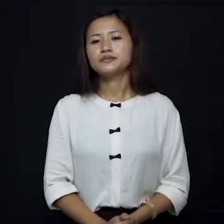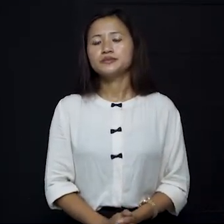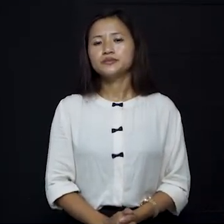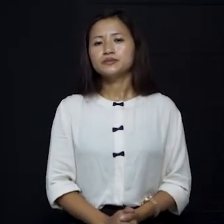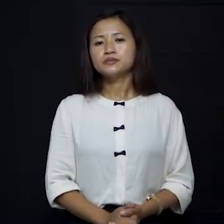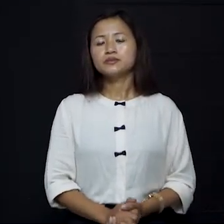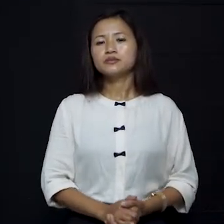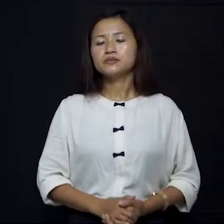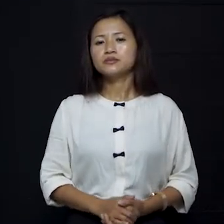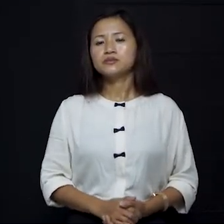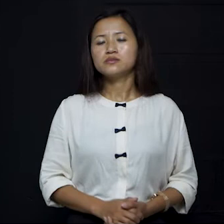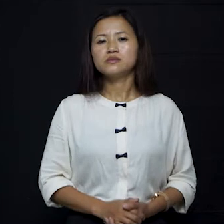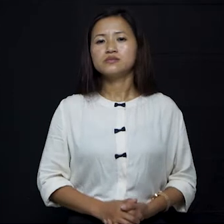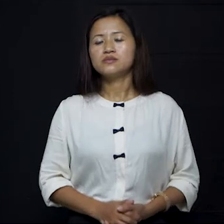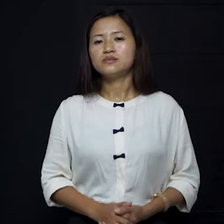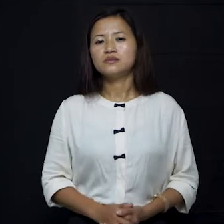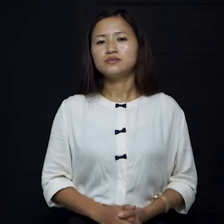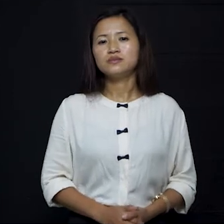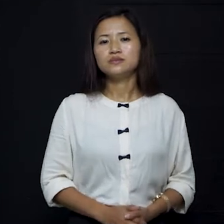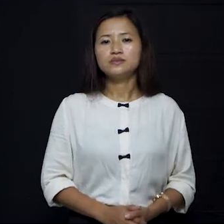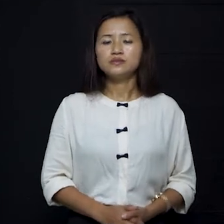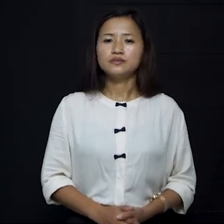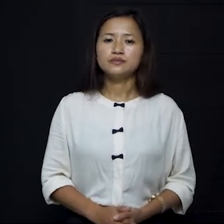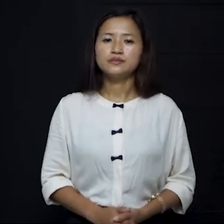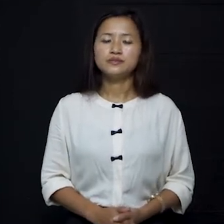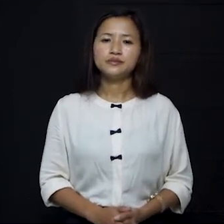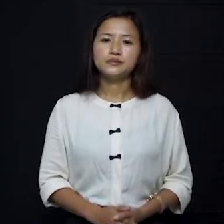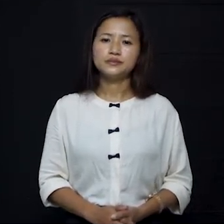continuous tense.